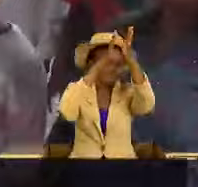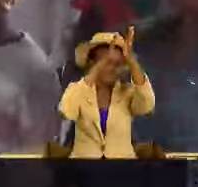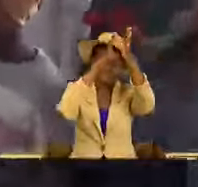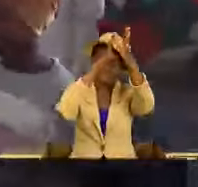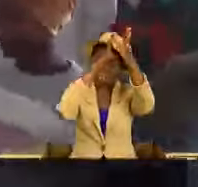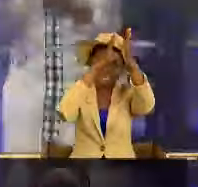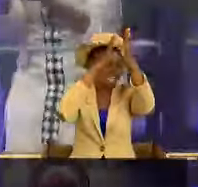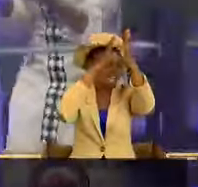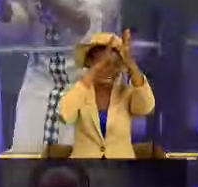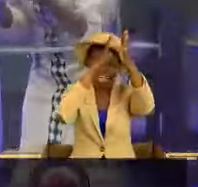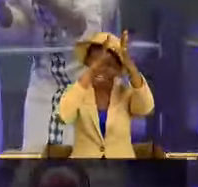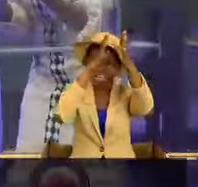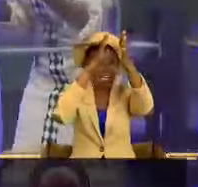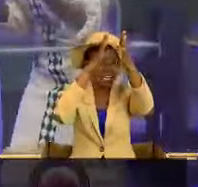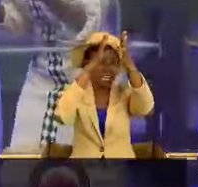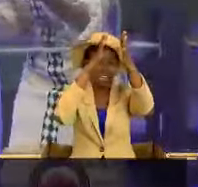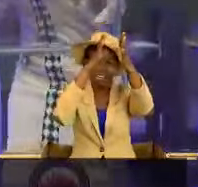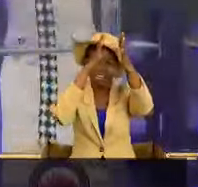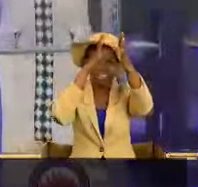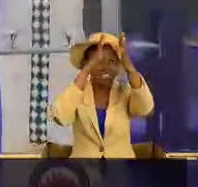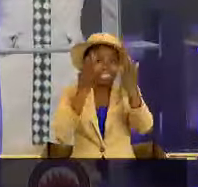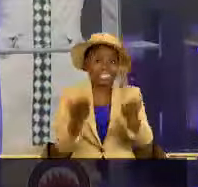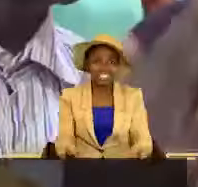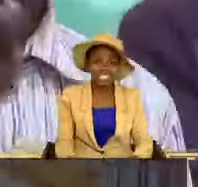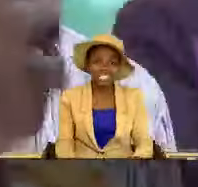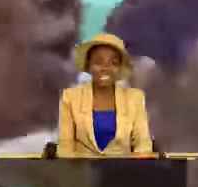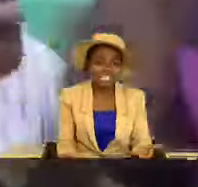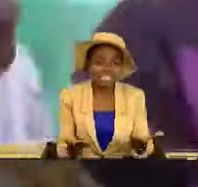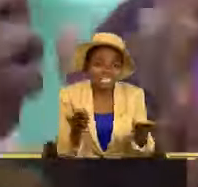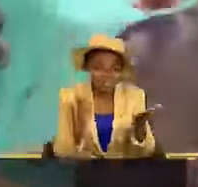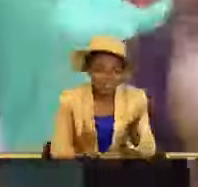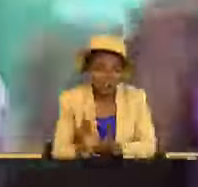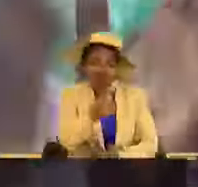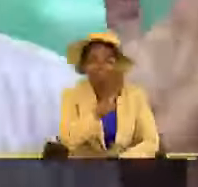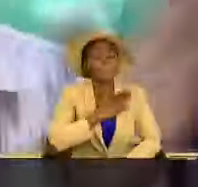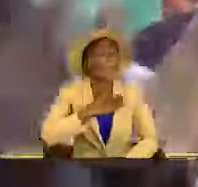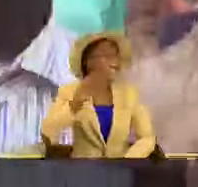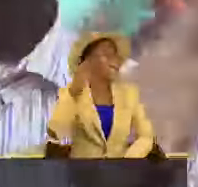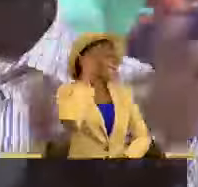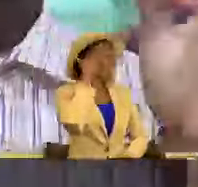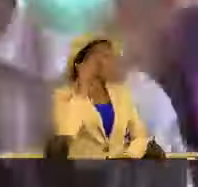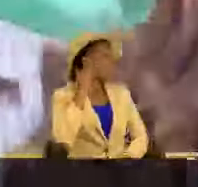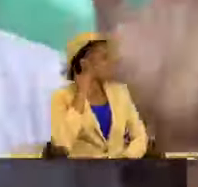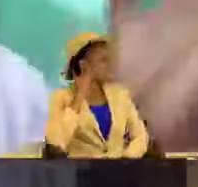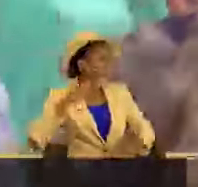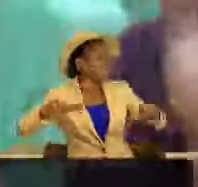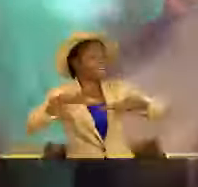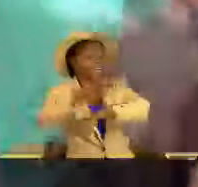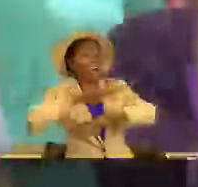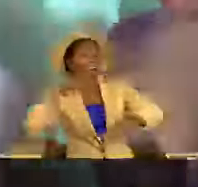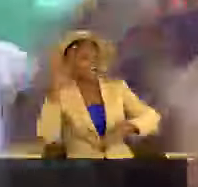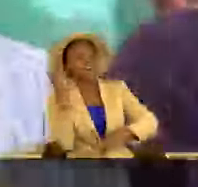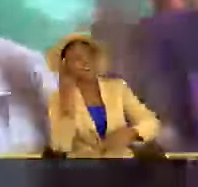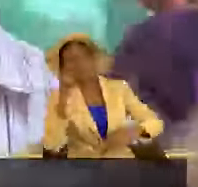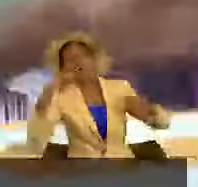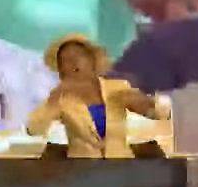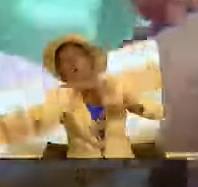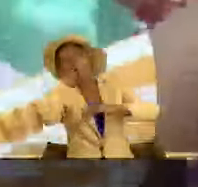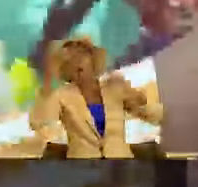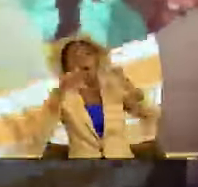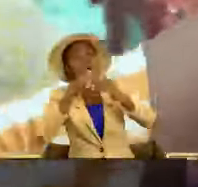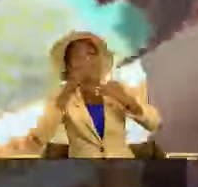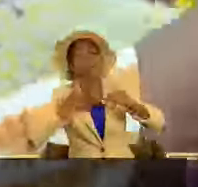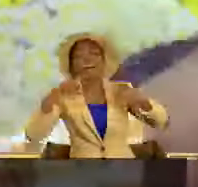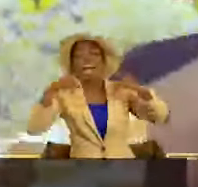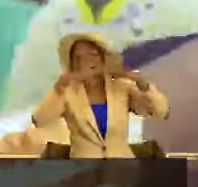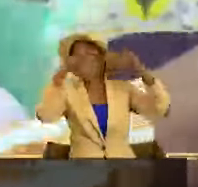father lift up my head above the enemies round about me